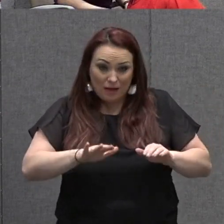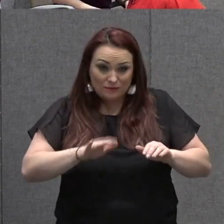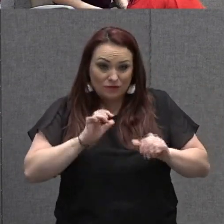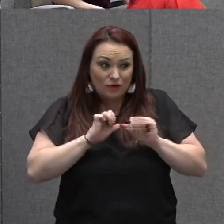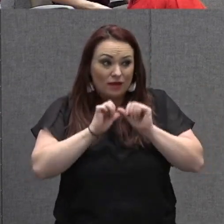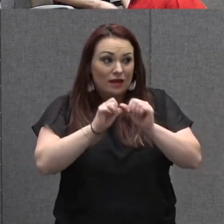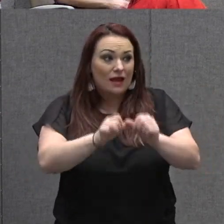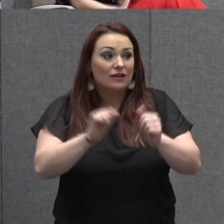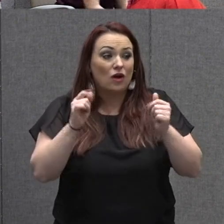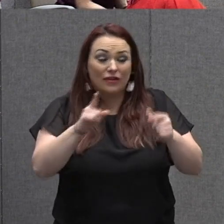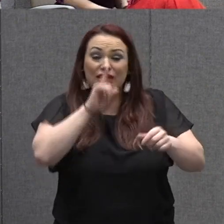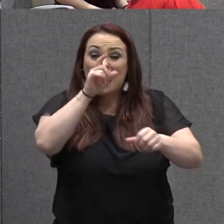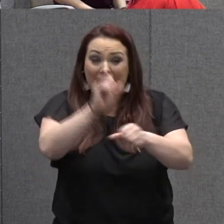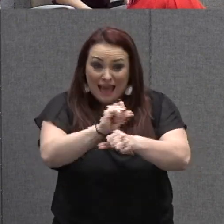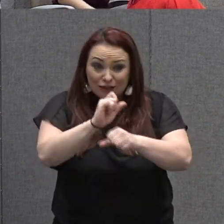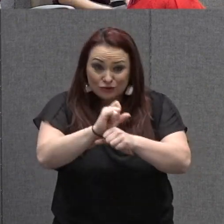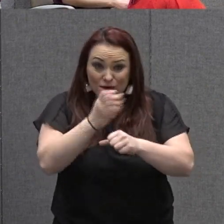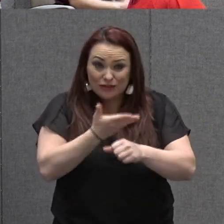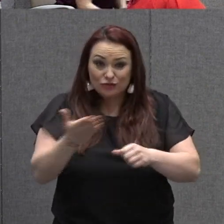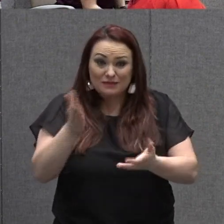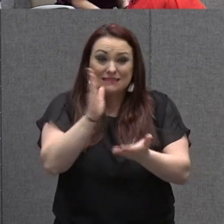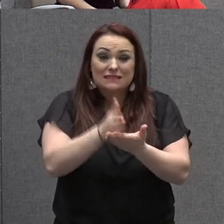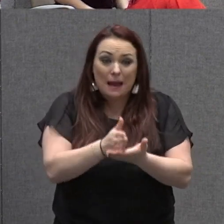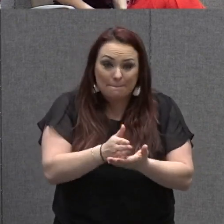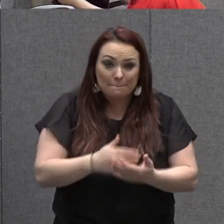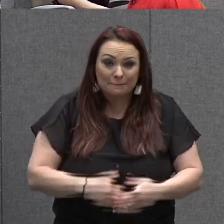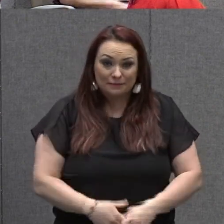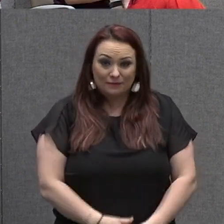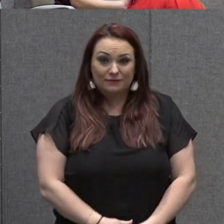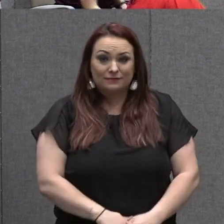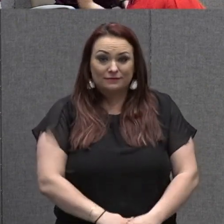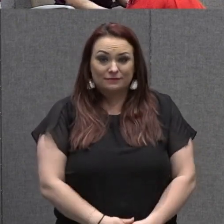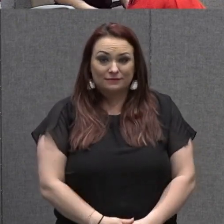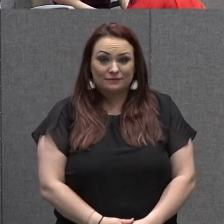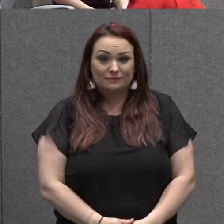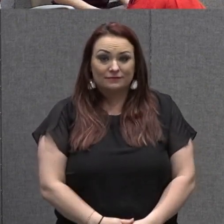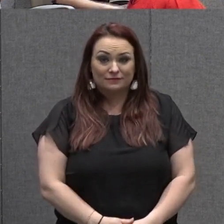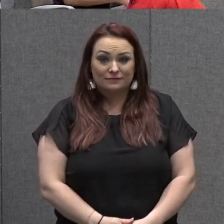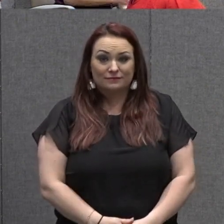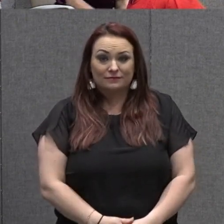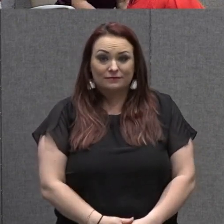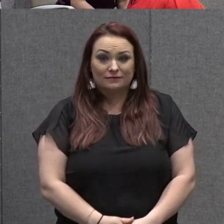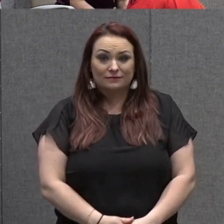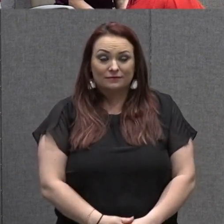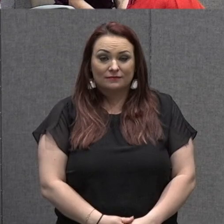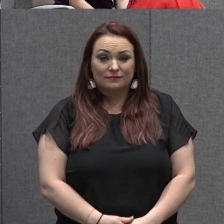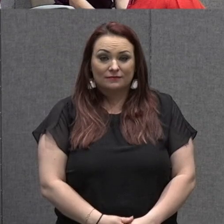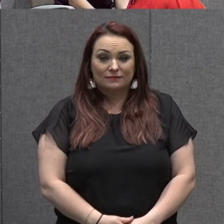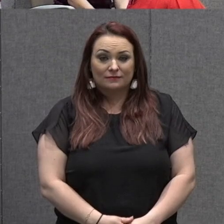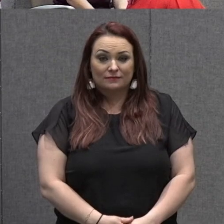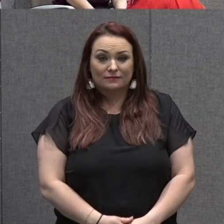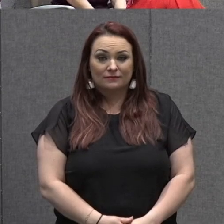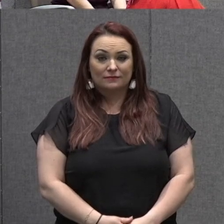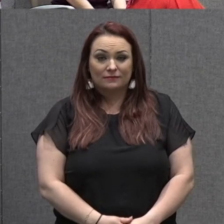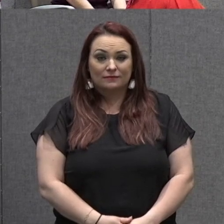other instruments will stop. Ready? 1, 2, ready, go.